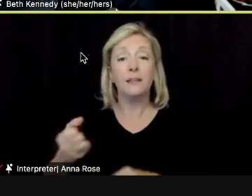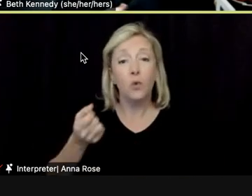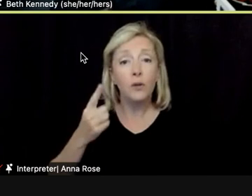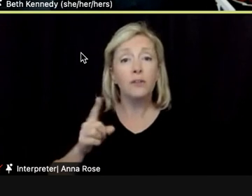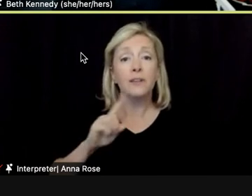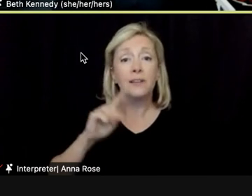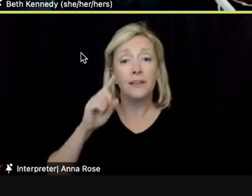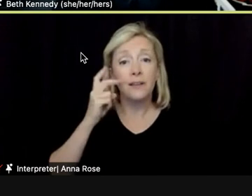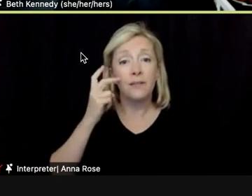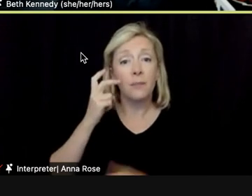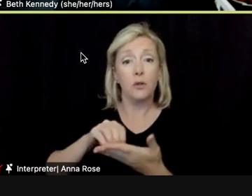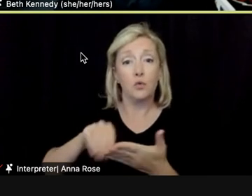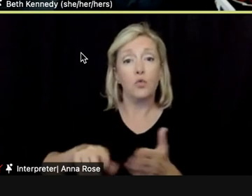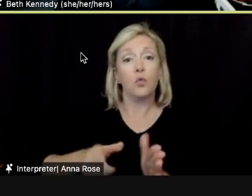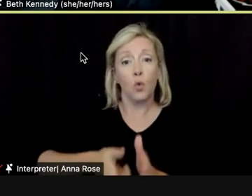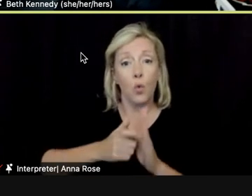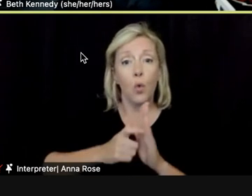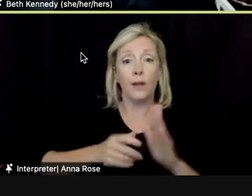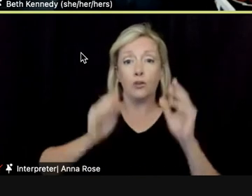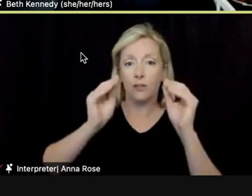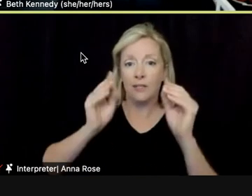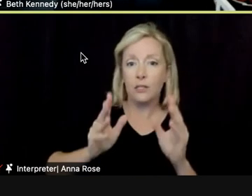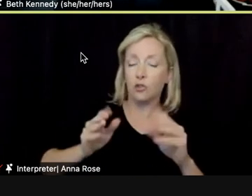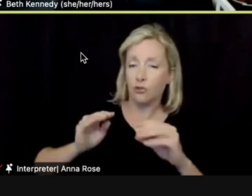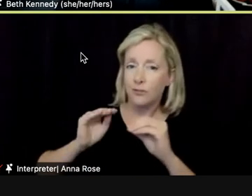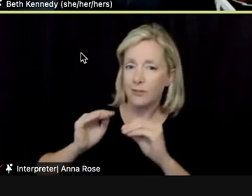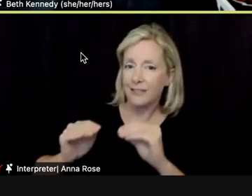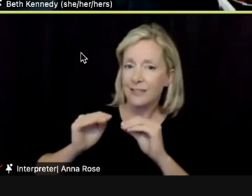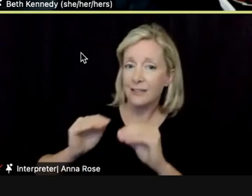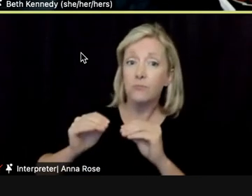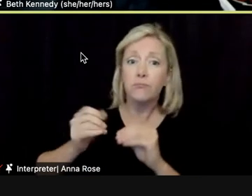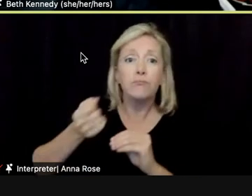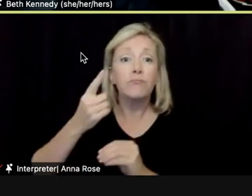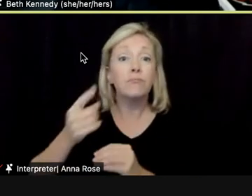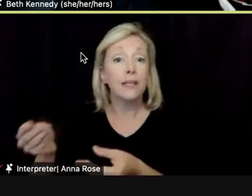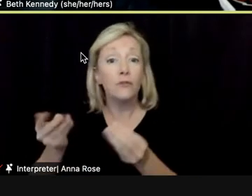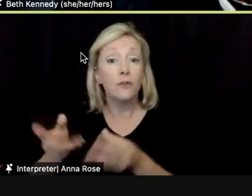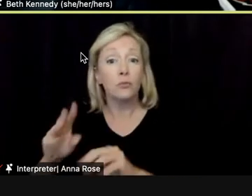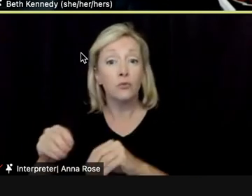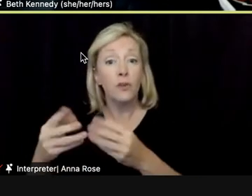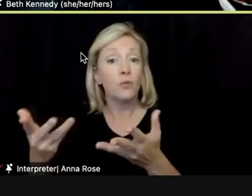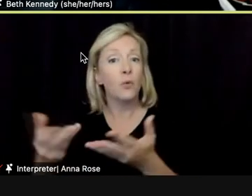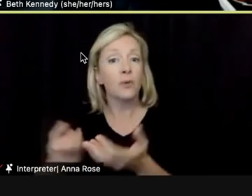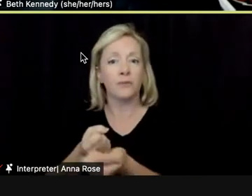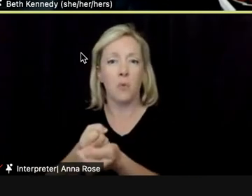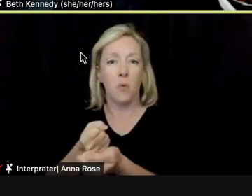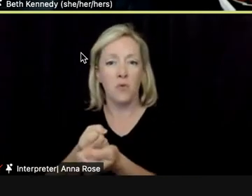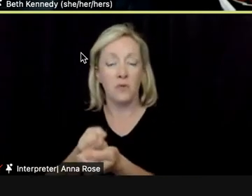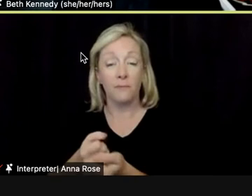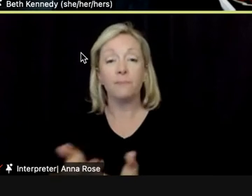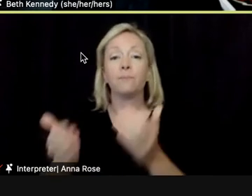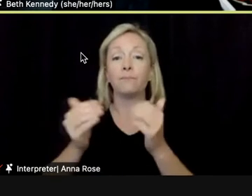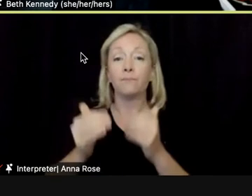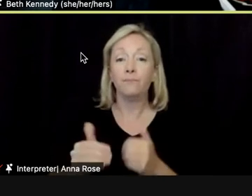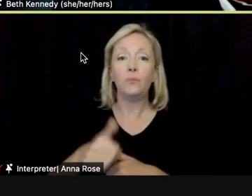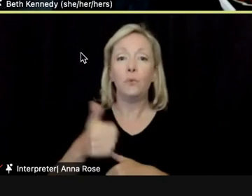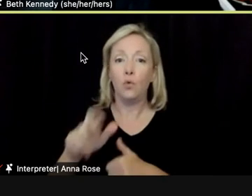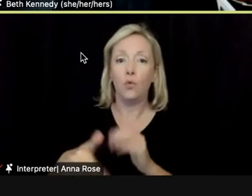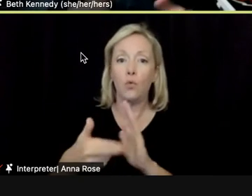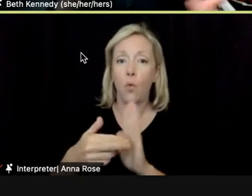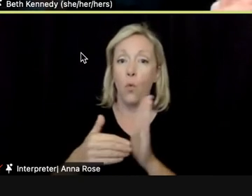teachers with the support of an intervener. Then we have therapists.